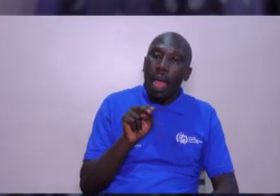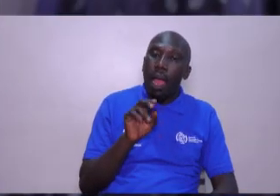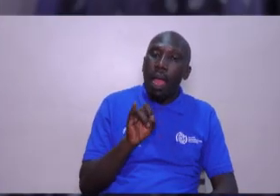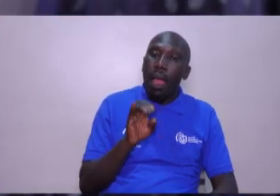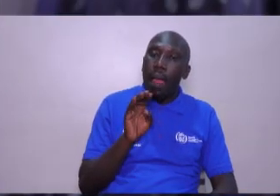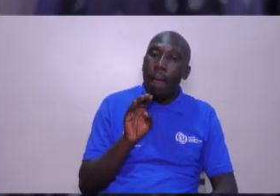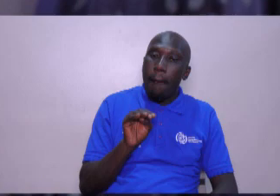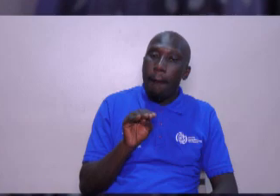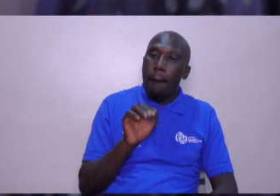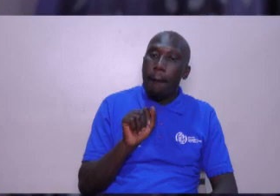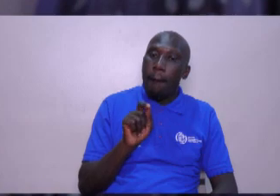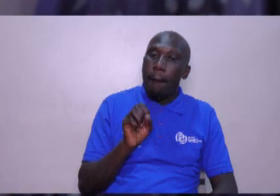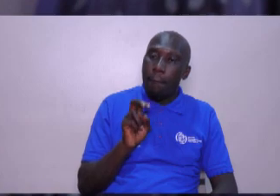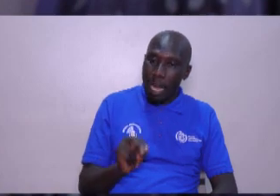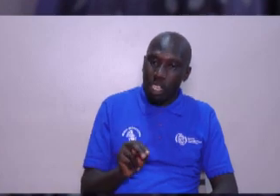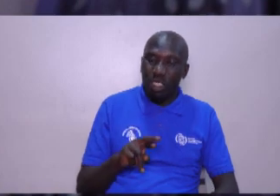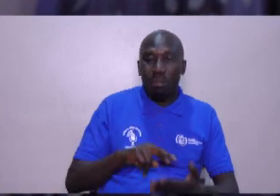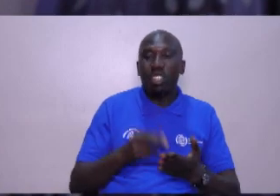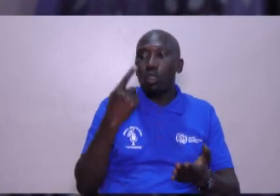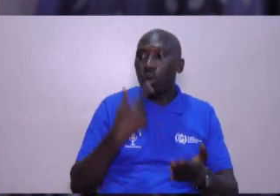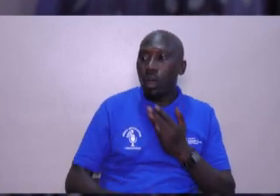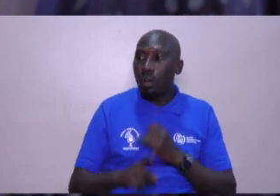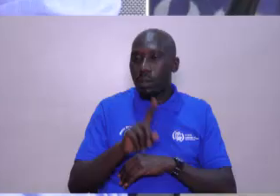understand what an animation is?